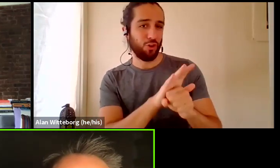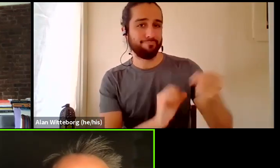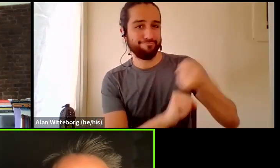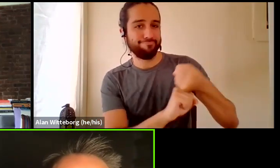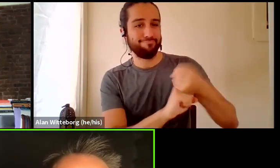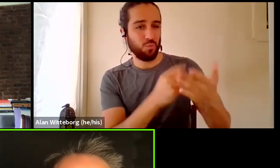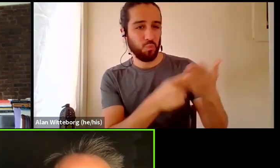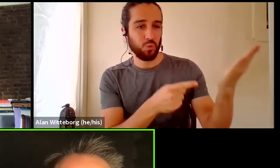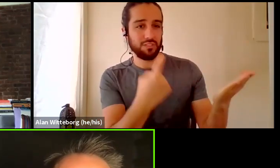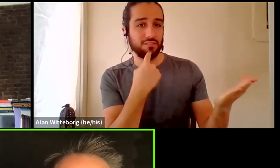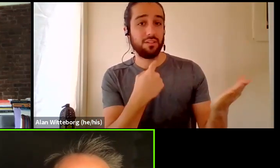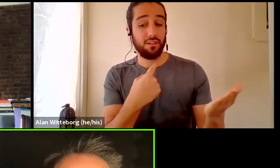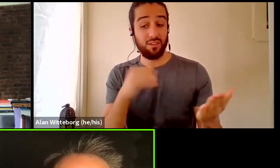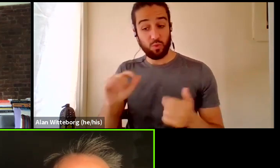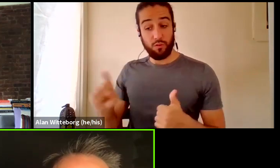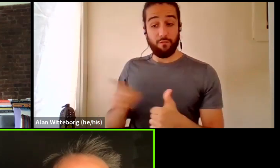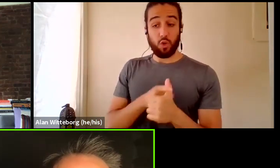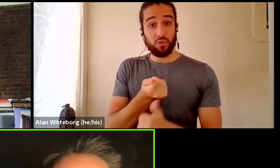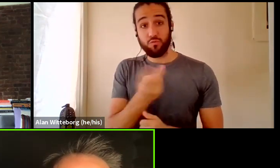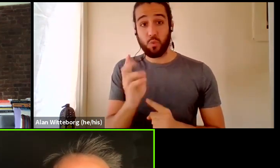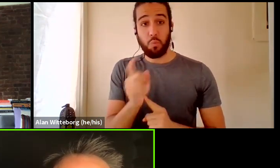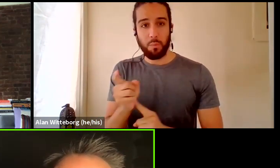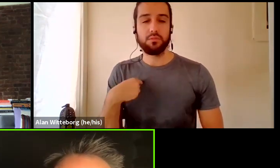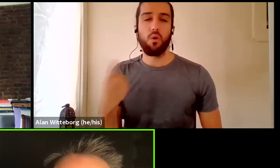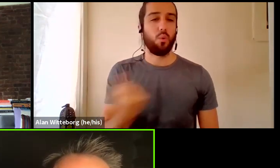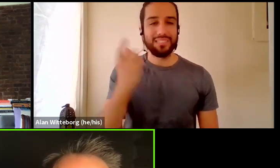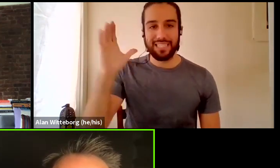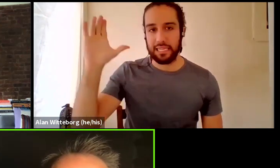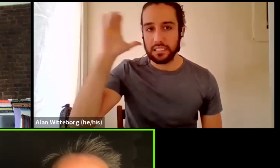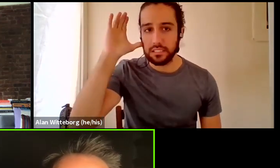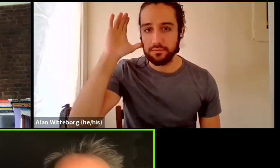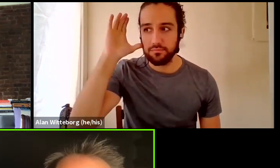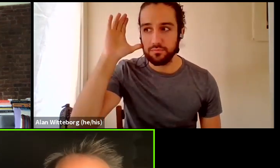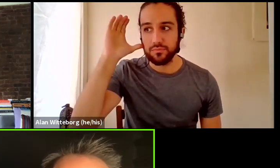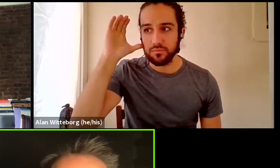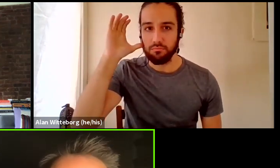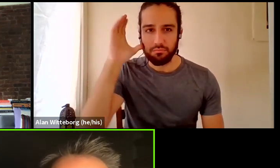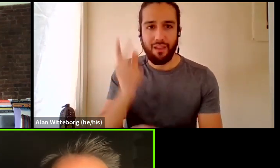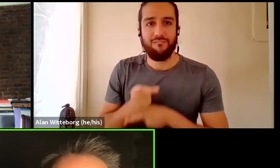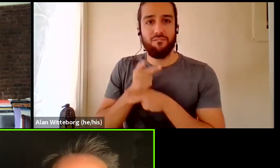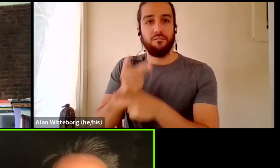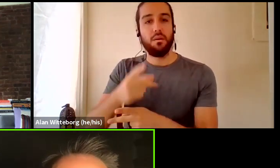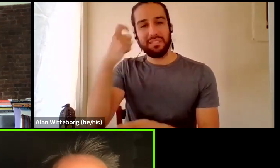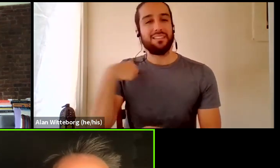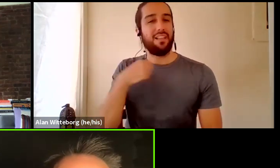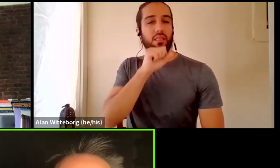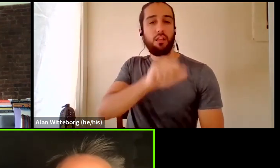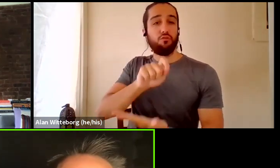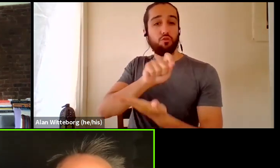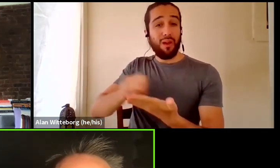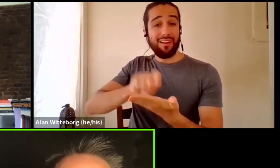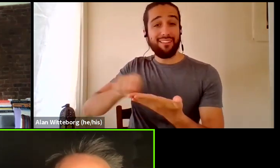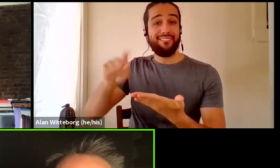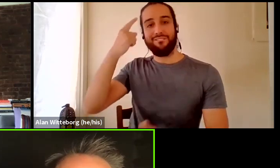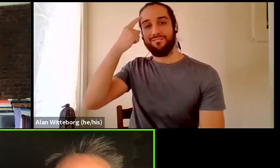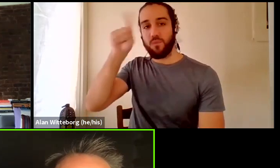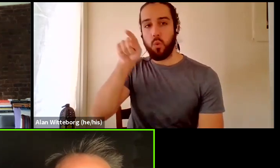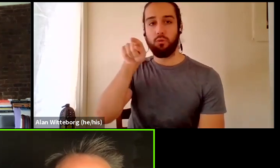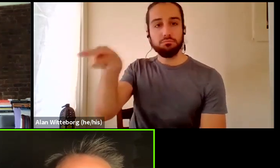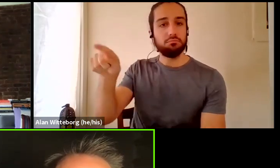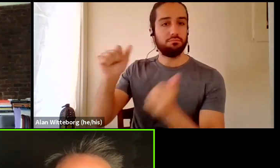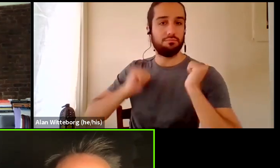very closely in those first few moments, because I love writing for actors. I think that's one of my gifts. Mm-hmm. And I love